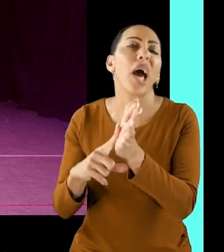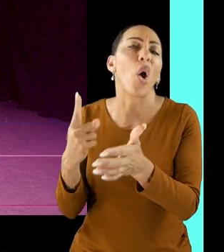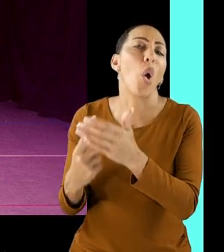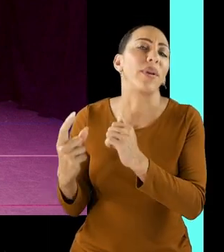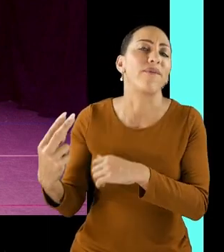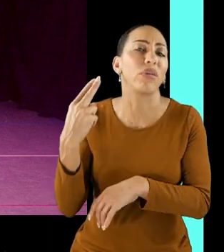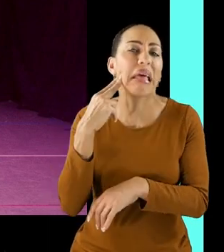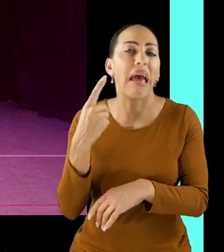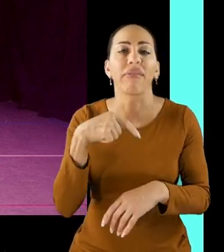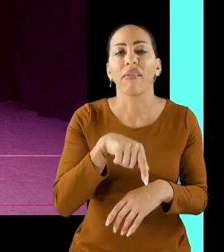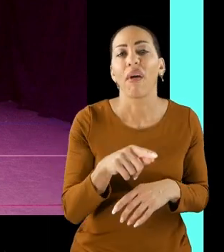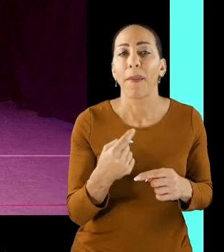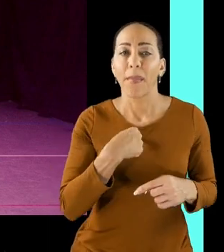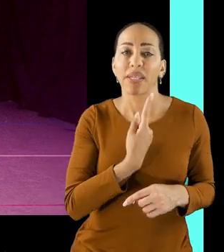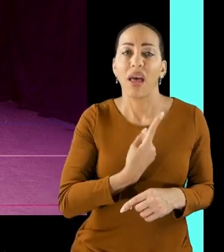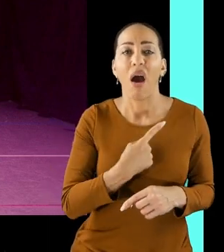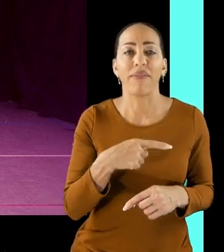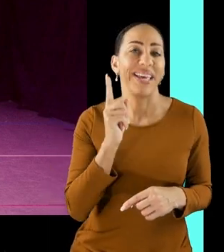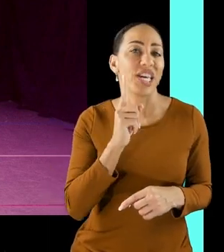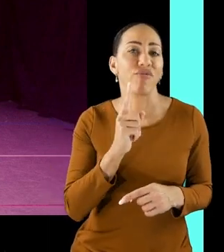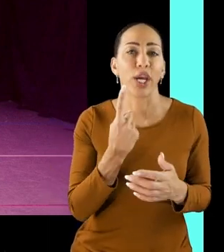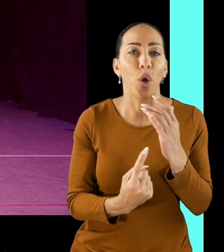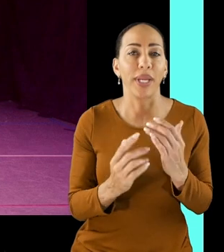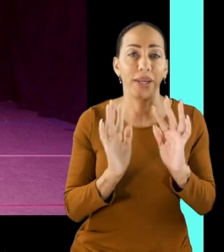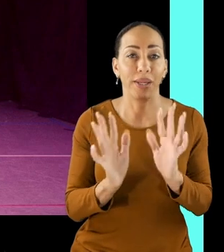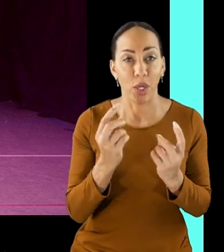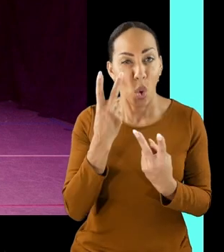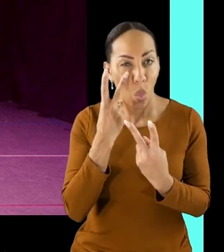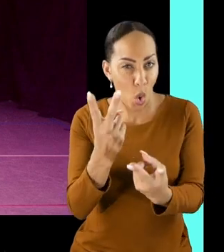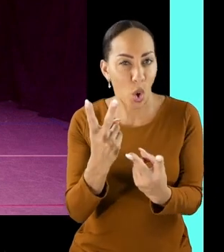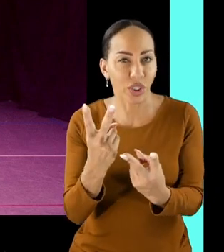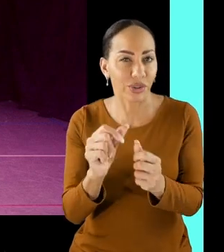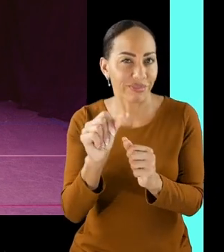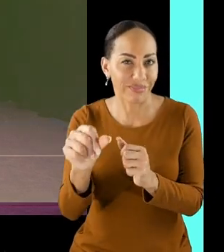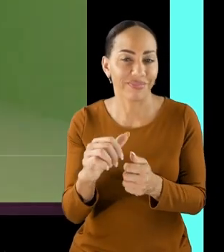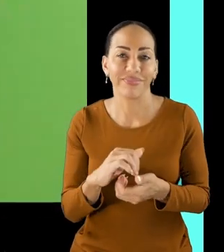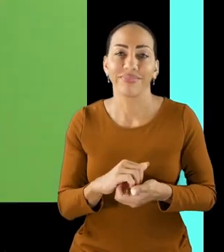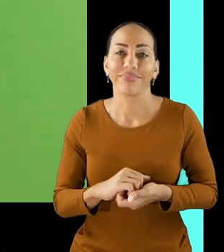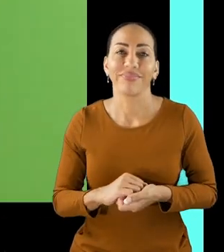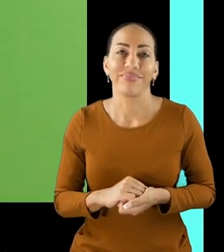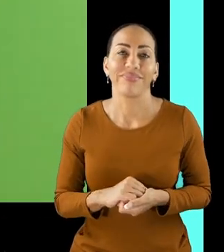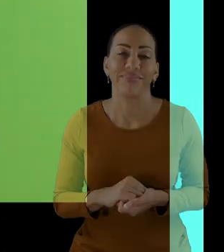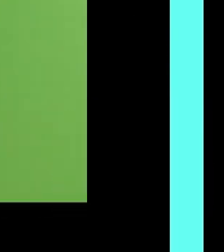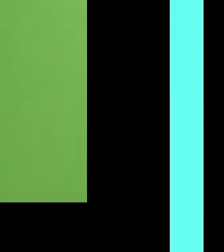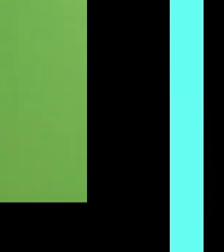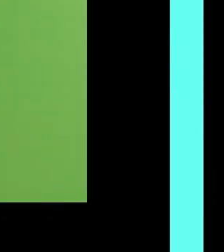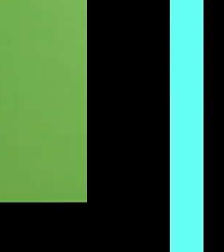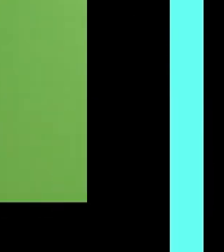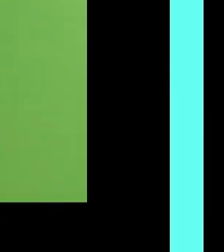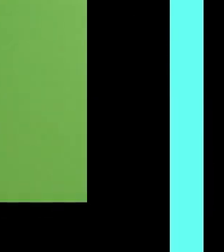deaf audiences and I was there for hearing audiences. So if we just watch this next video clip.